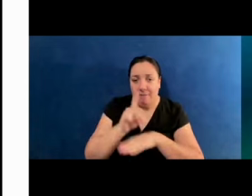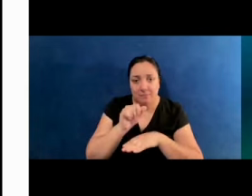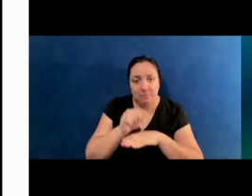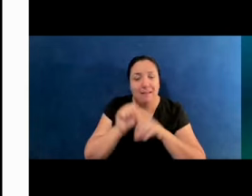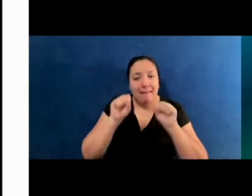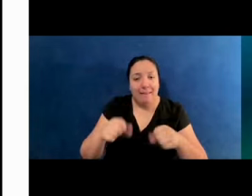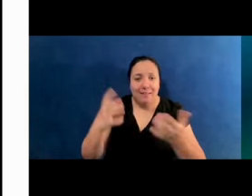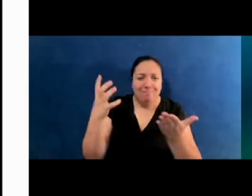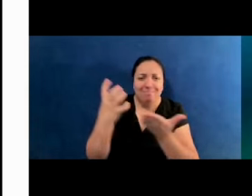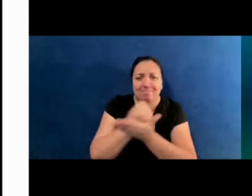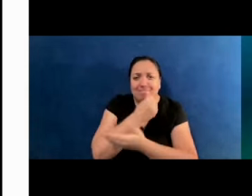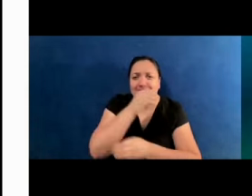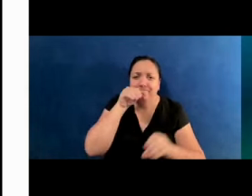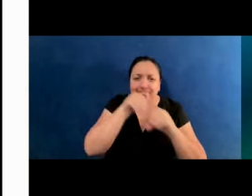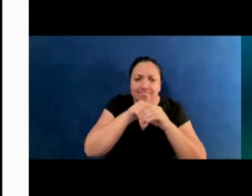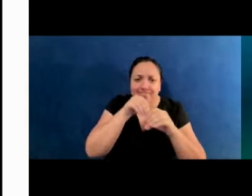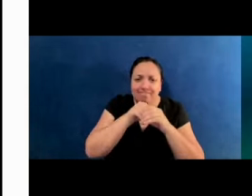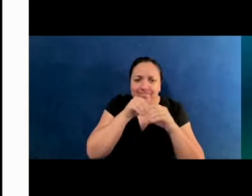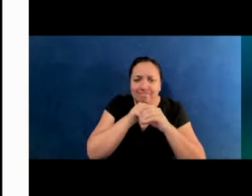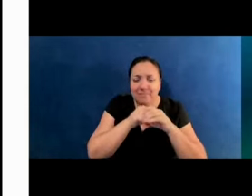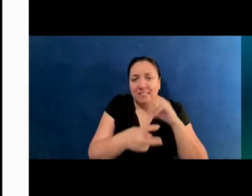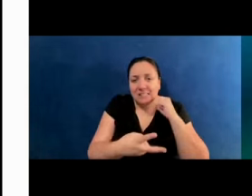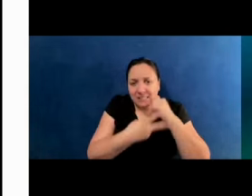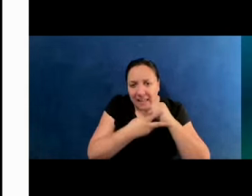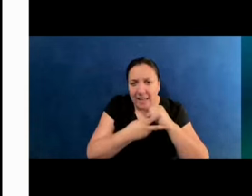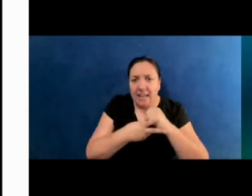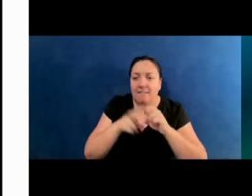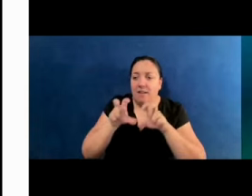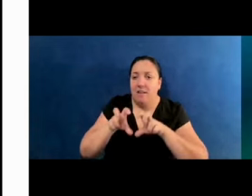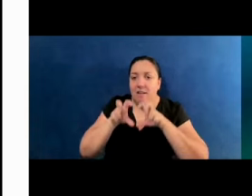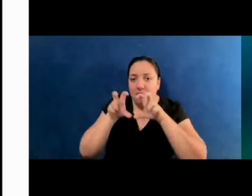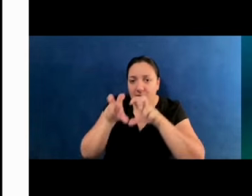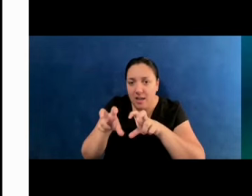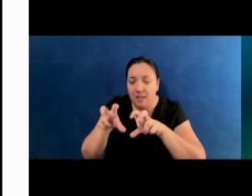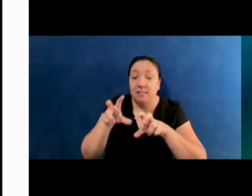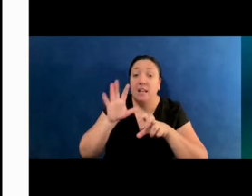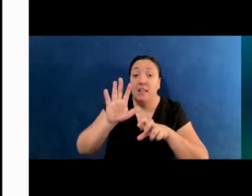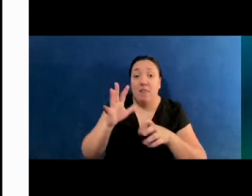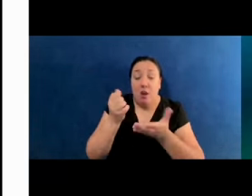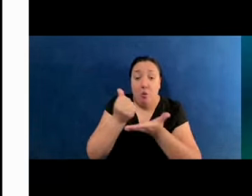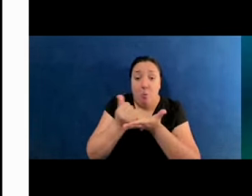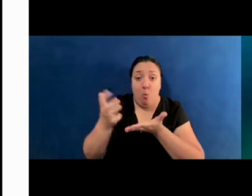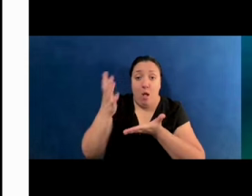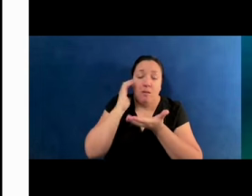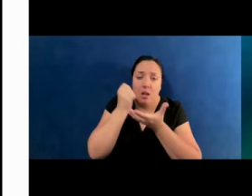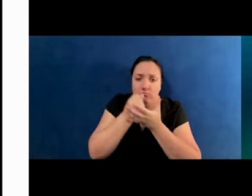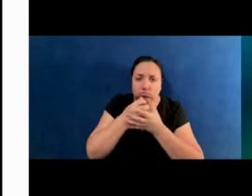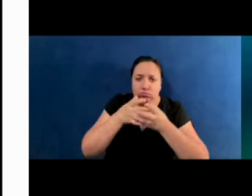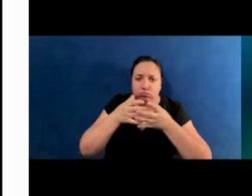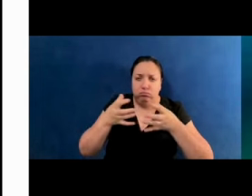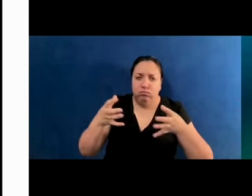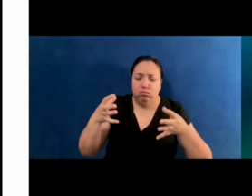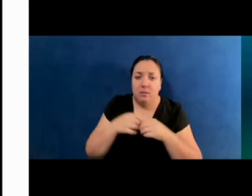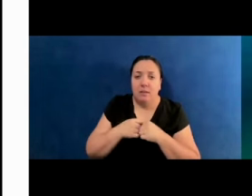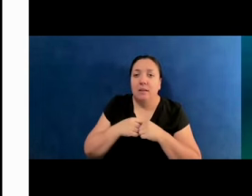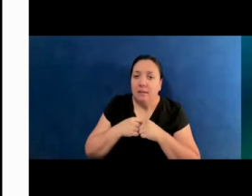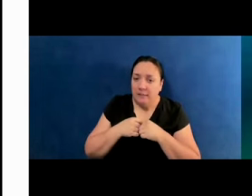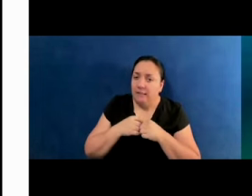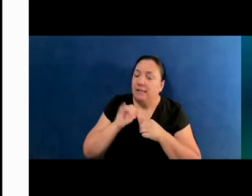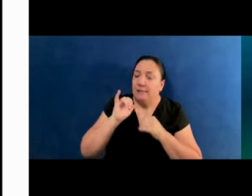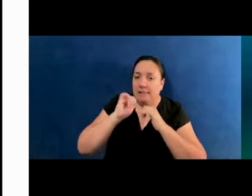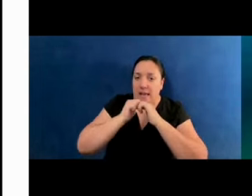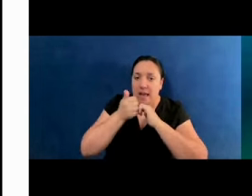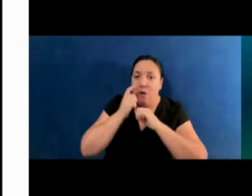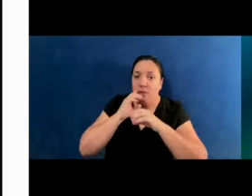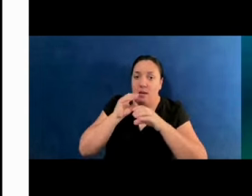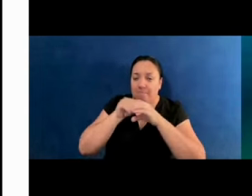opportunity to save and invest money and grow wealth. It is truly a pathway for people with disabilities to save for